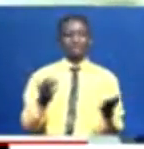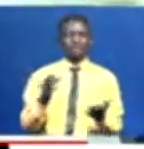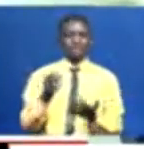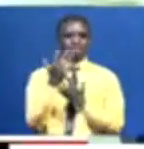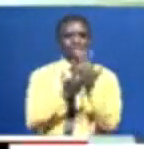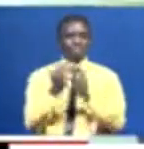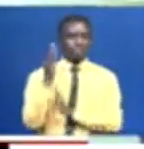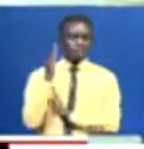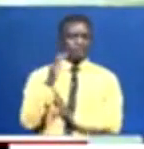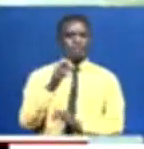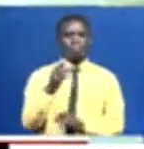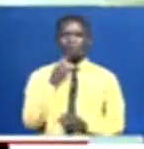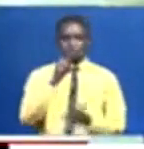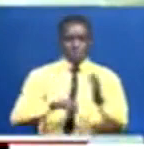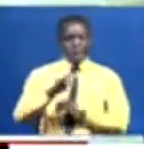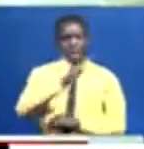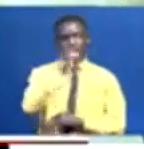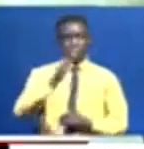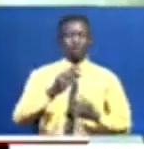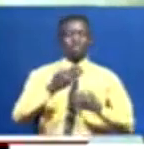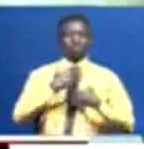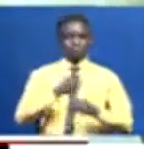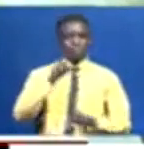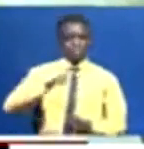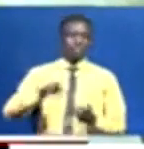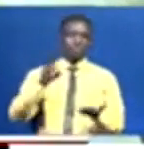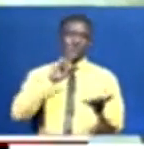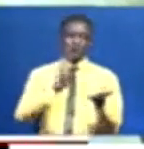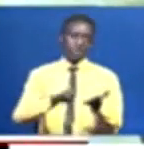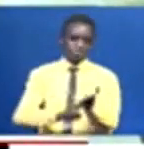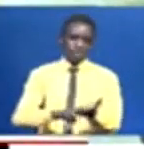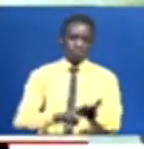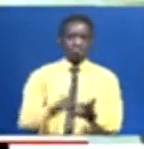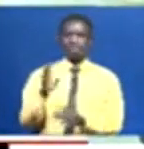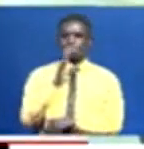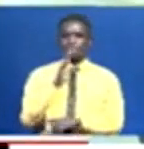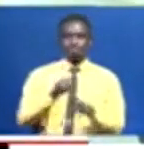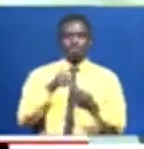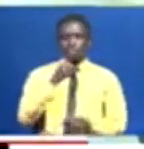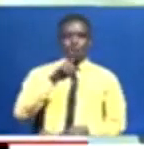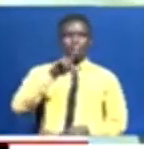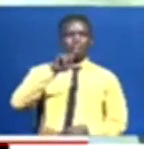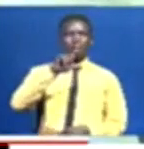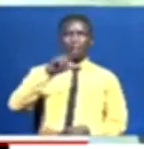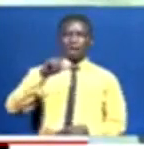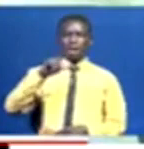trust and verify. We have been speaking to none other than Lloyd Owandah, who is a cyber security